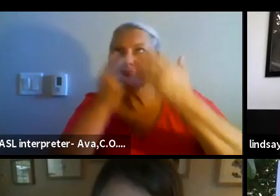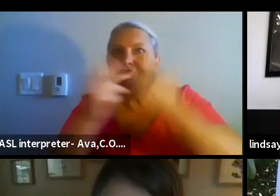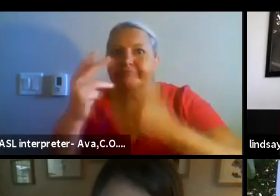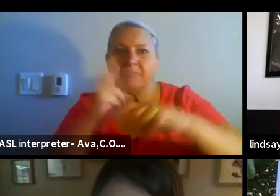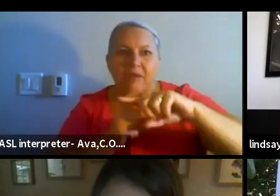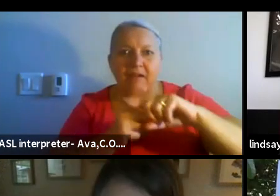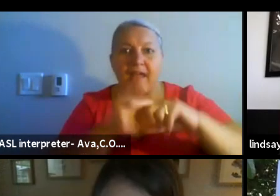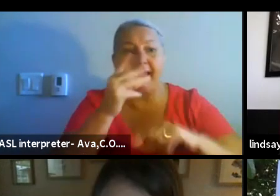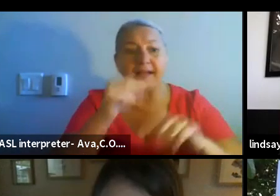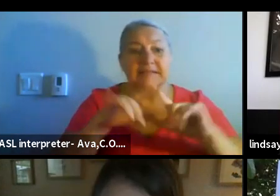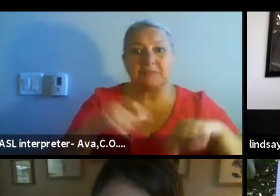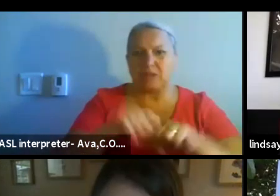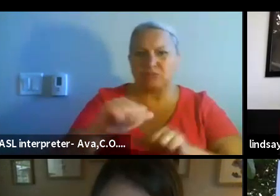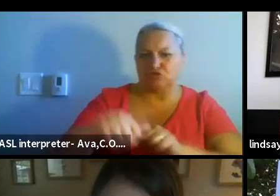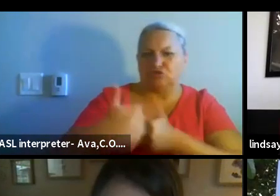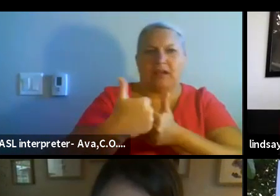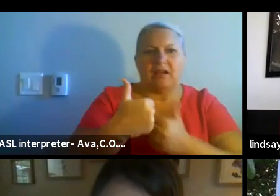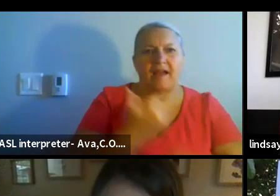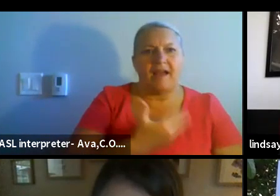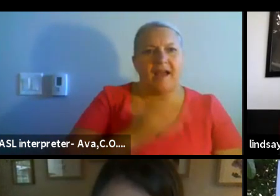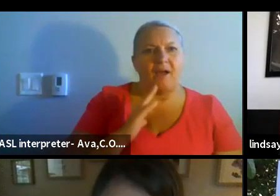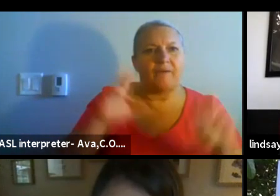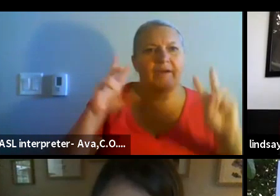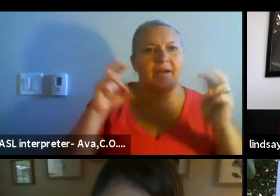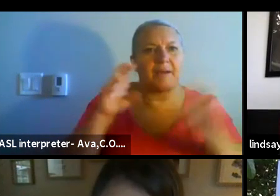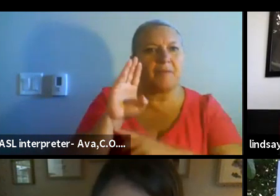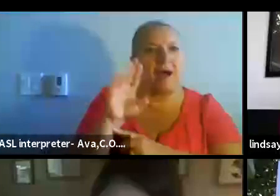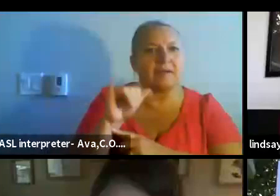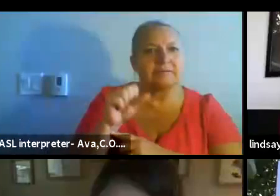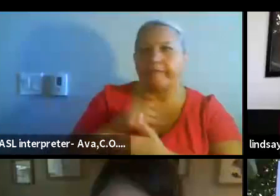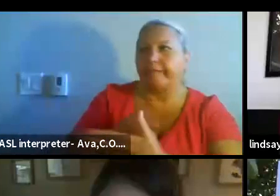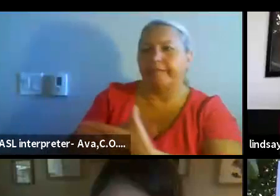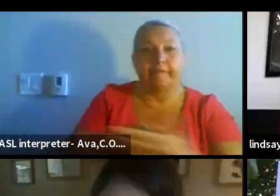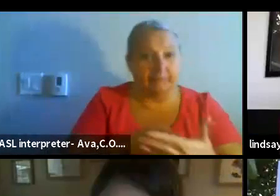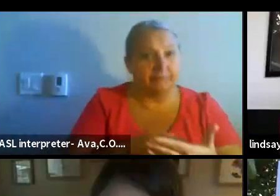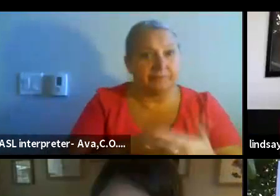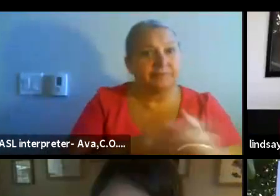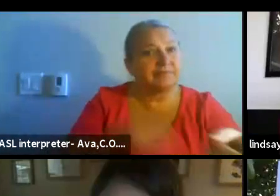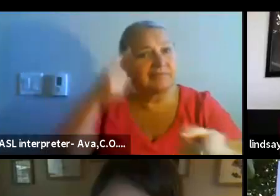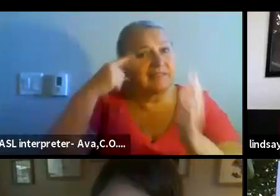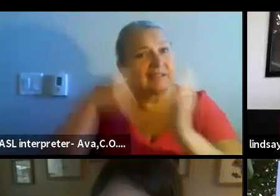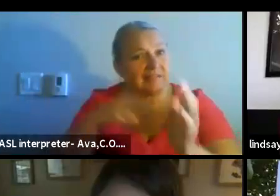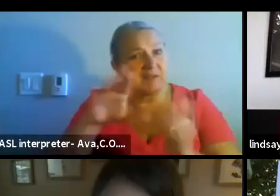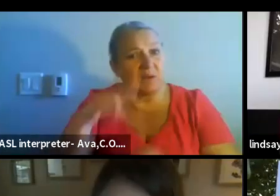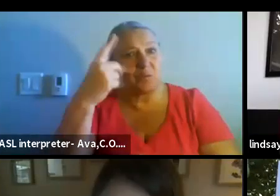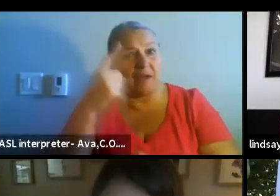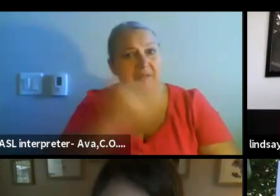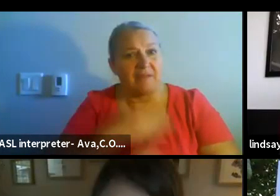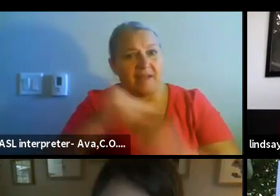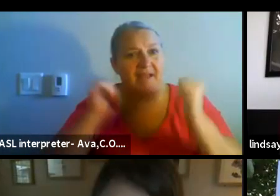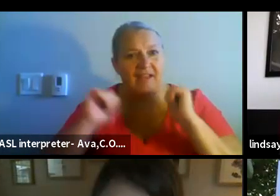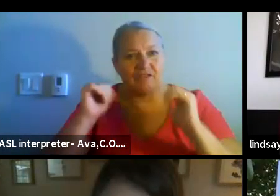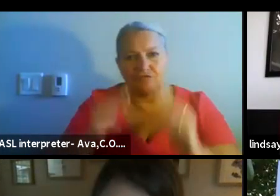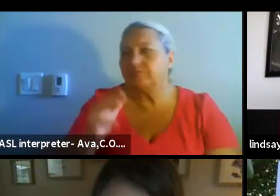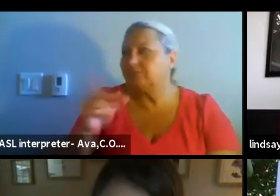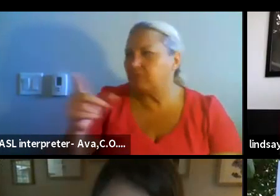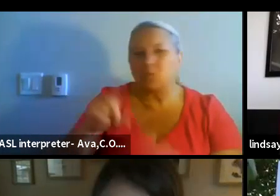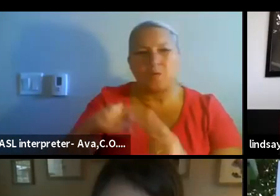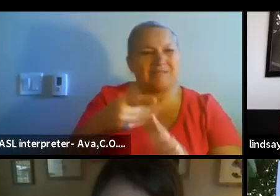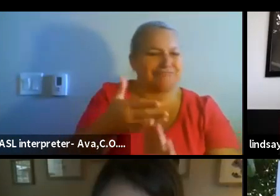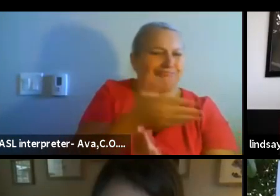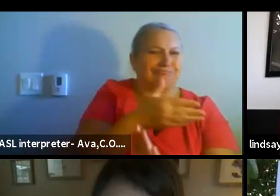and assumptions. In the words of one of my settler actors, during early discussions